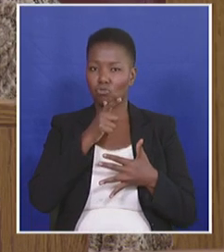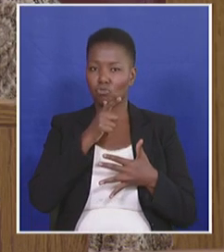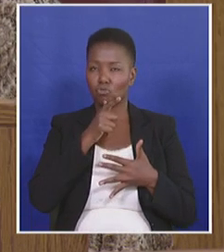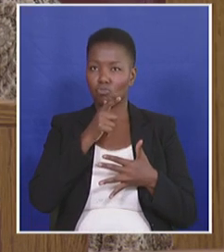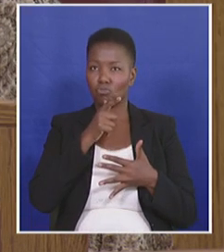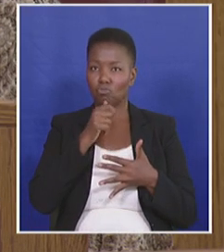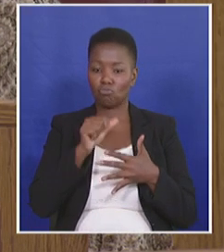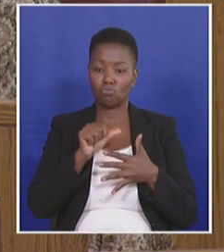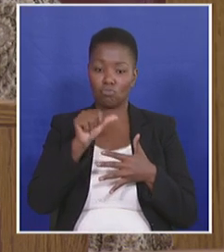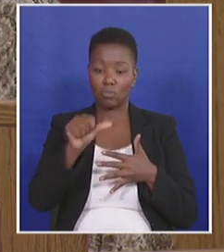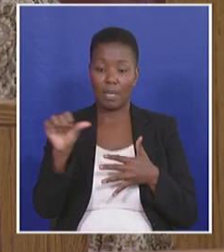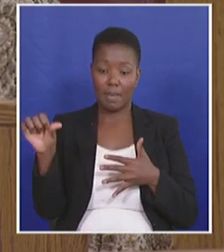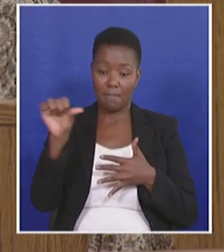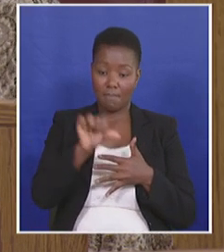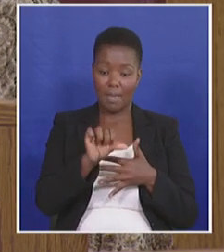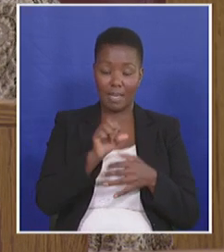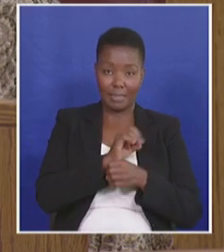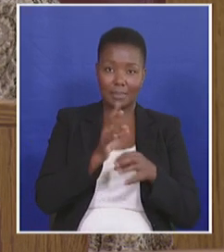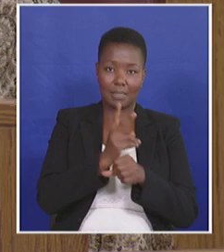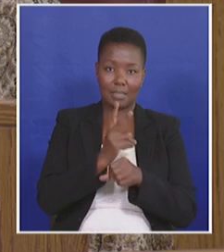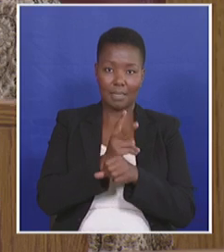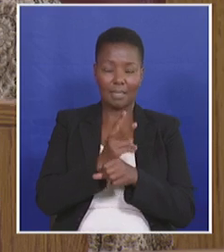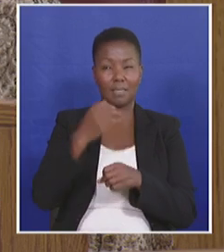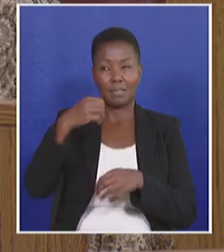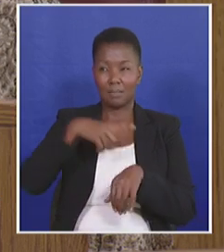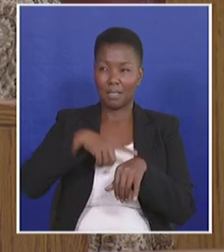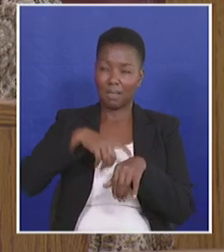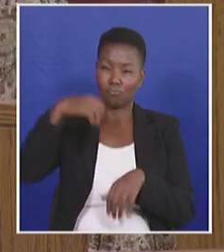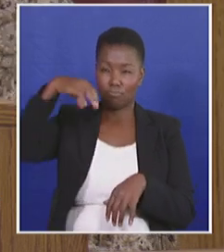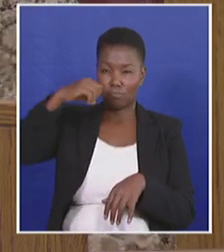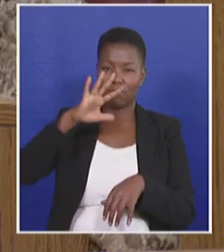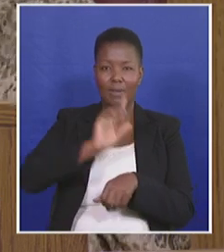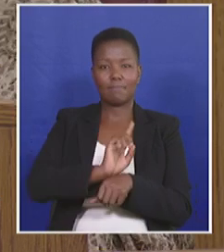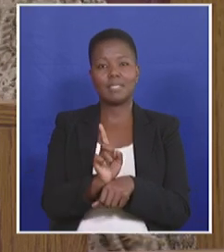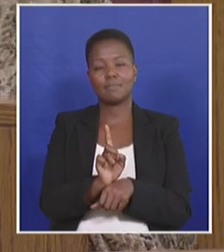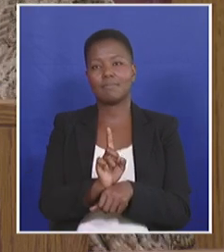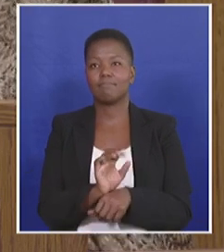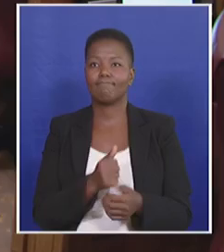will be rung for 5 minutes before we resume business. The House is suspended.